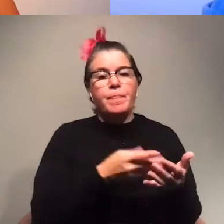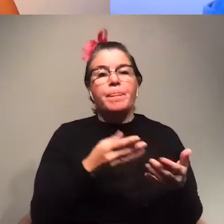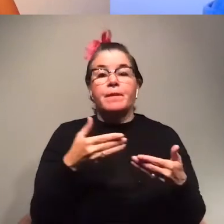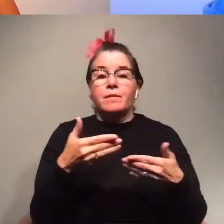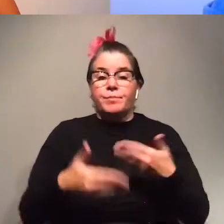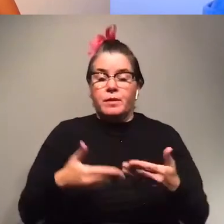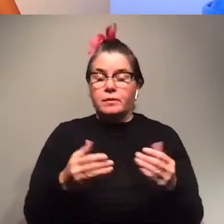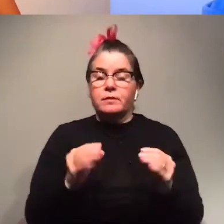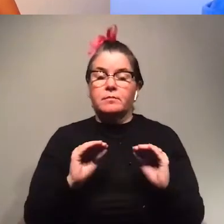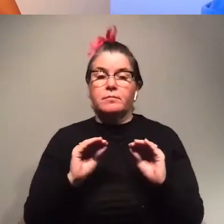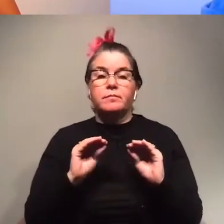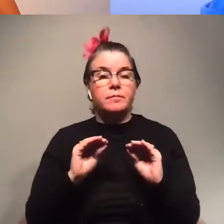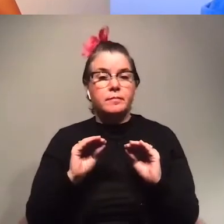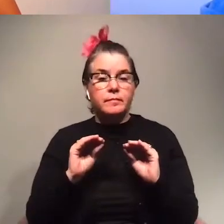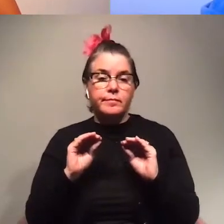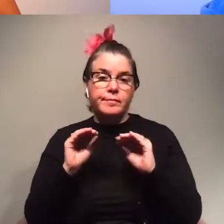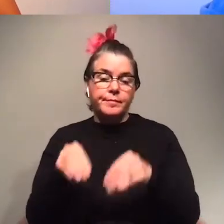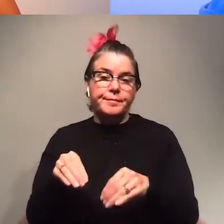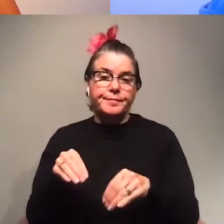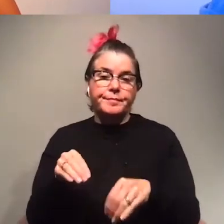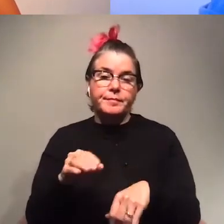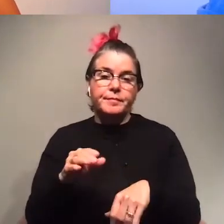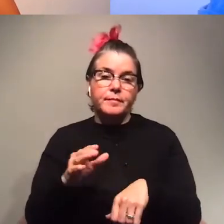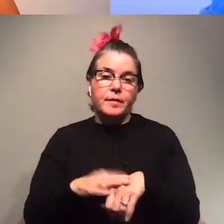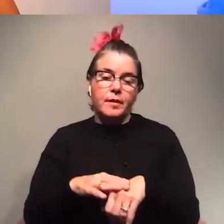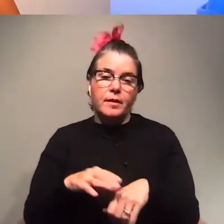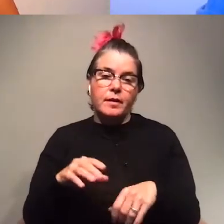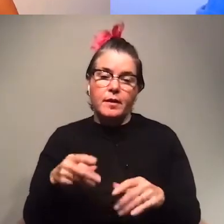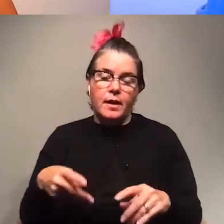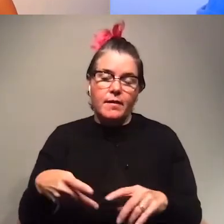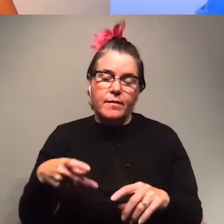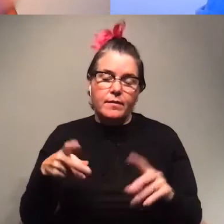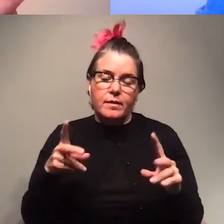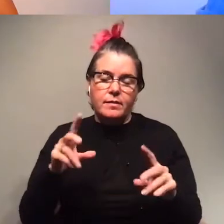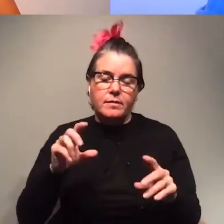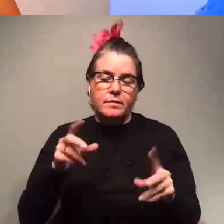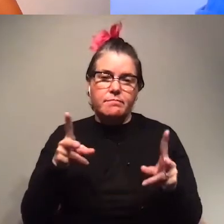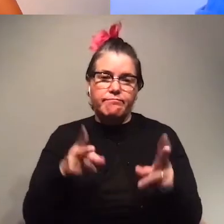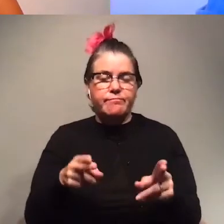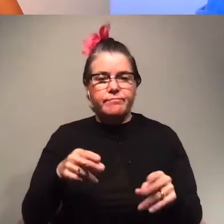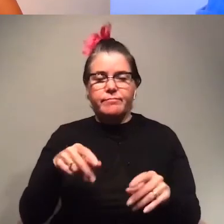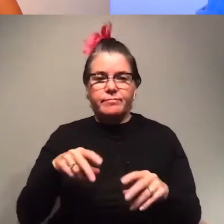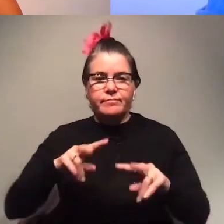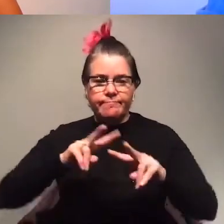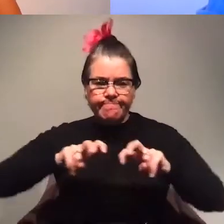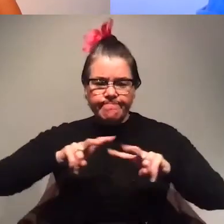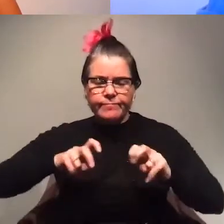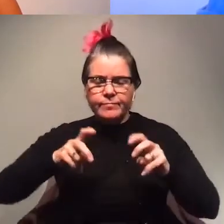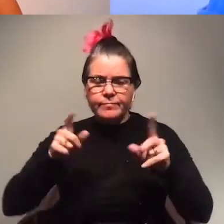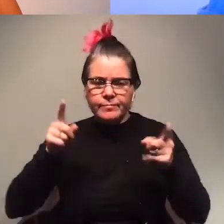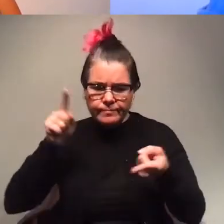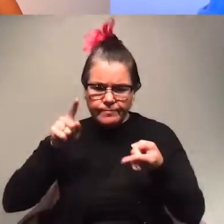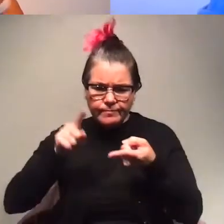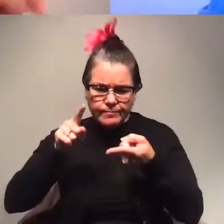I load it onto a solid phase extraction column and then, concentrate that down.